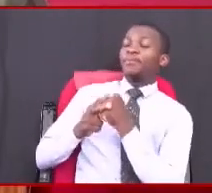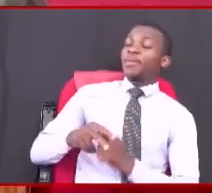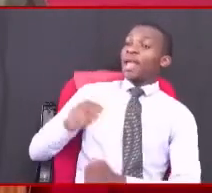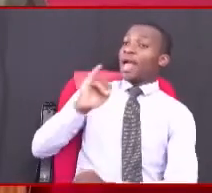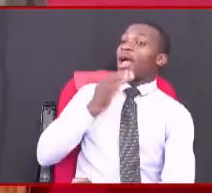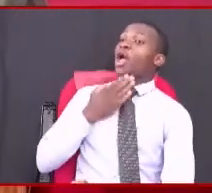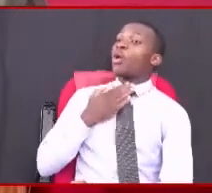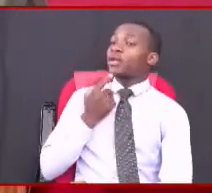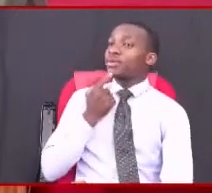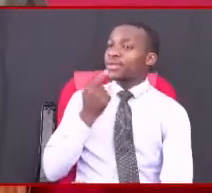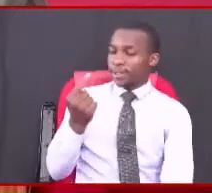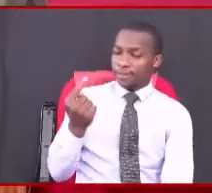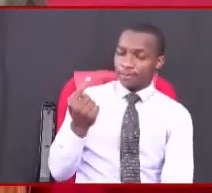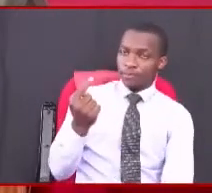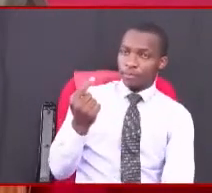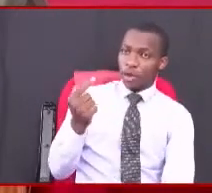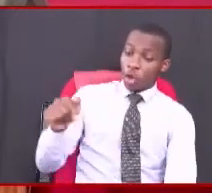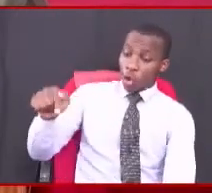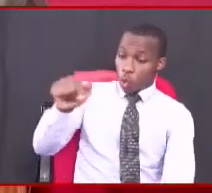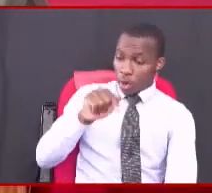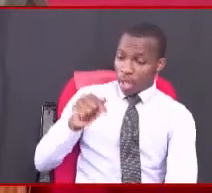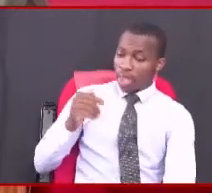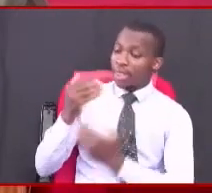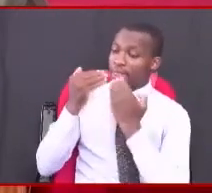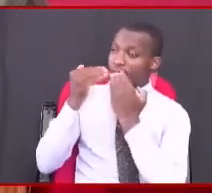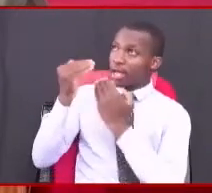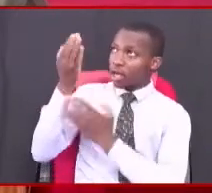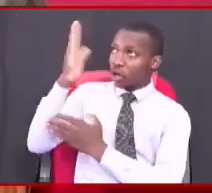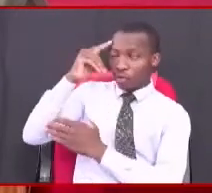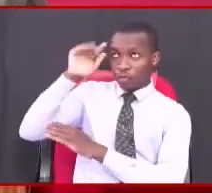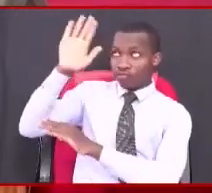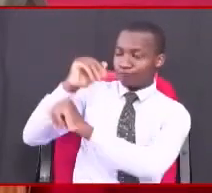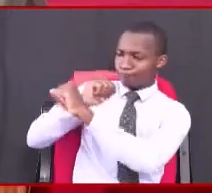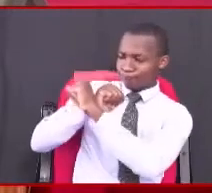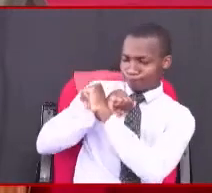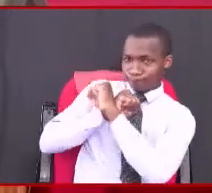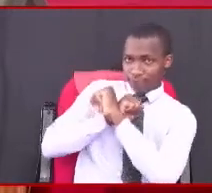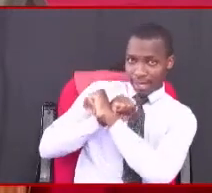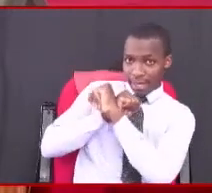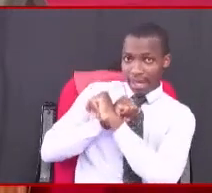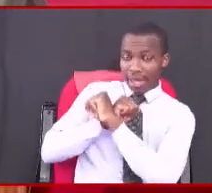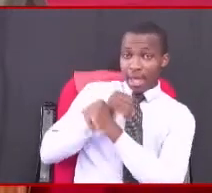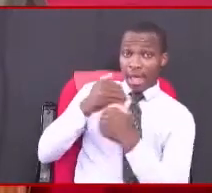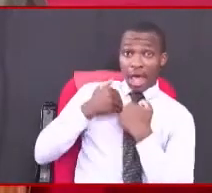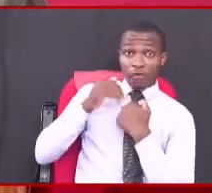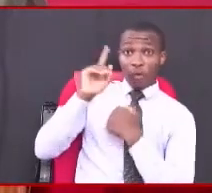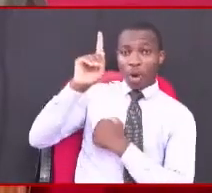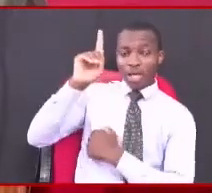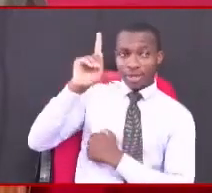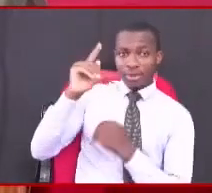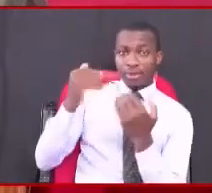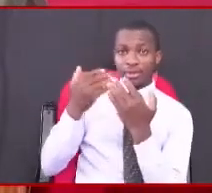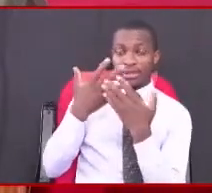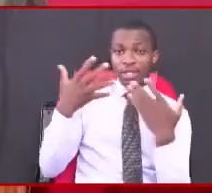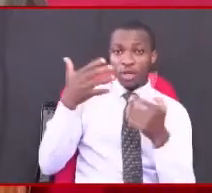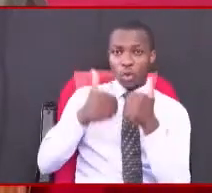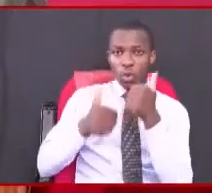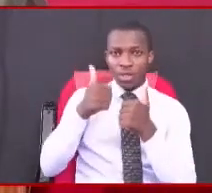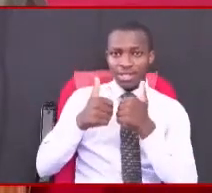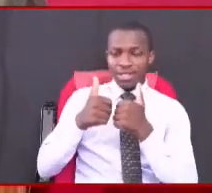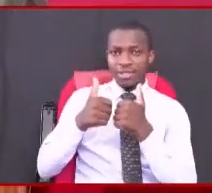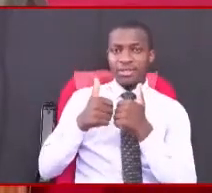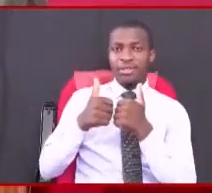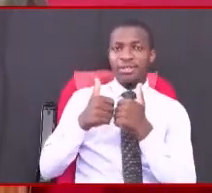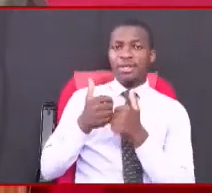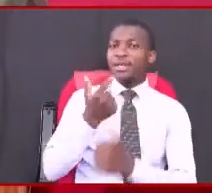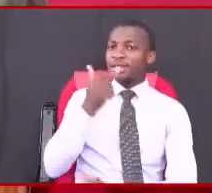this. We thank God for his protection. There is one incident I cannot leave this pulpit